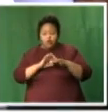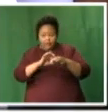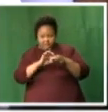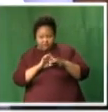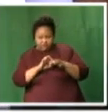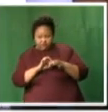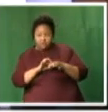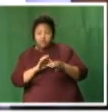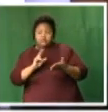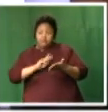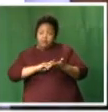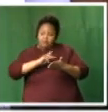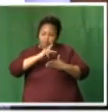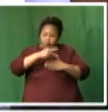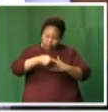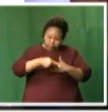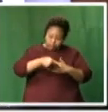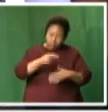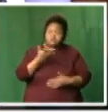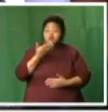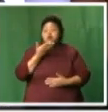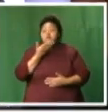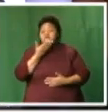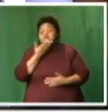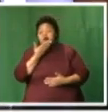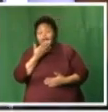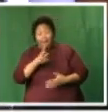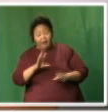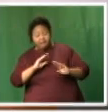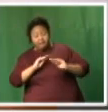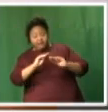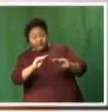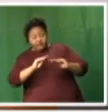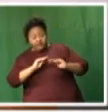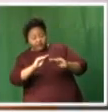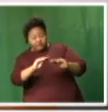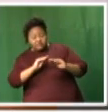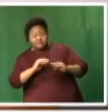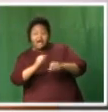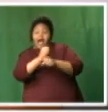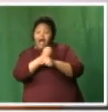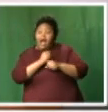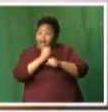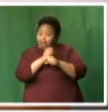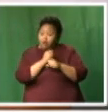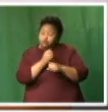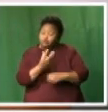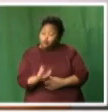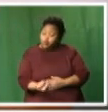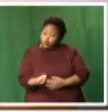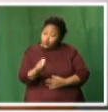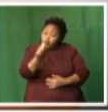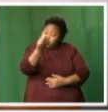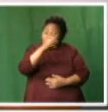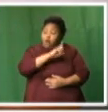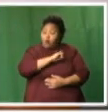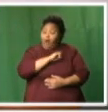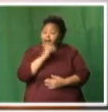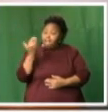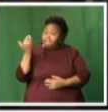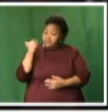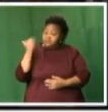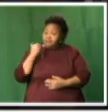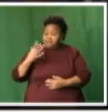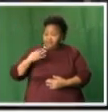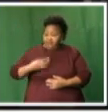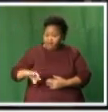ngeBoy Sport Camp kanhloso yekuhlomisa umntwana longumfana ngekukhula kwakhe kulandzela kutsi bese kunakeke umntwana loyintombazana